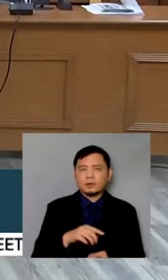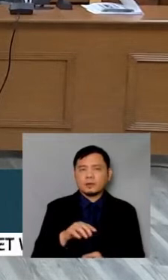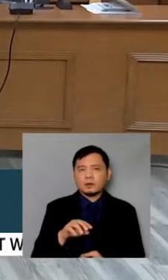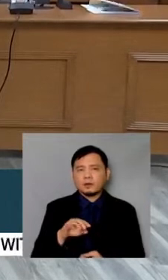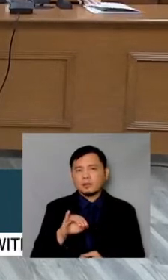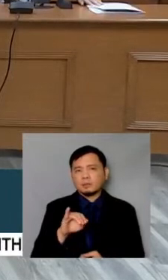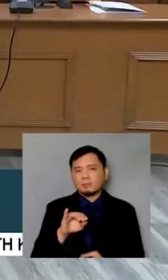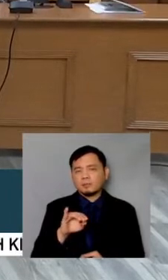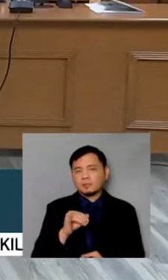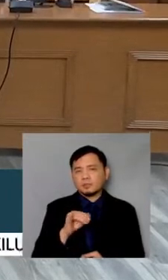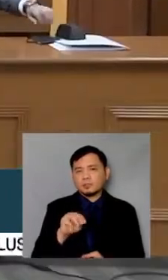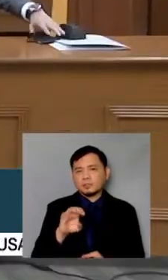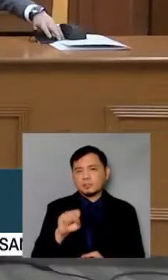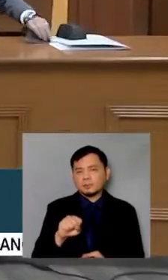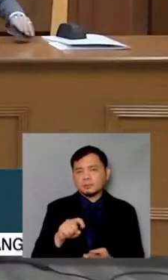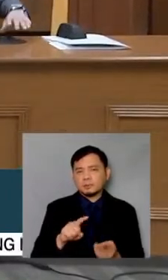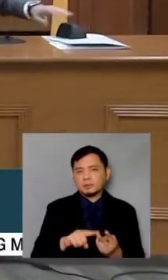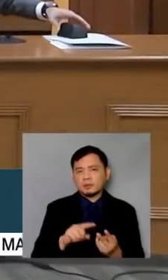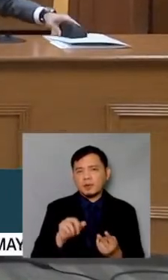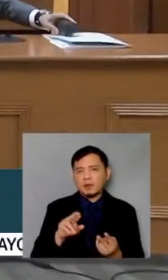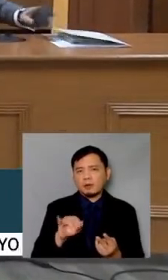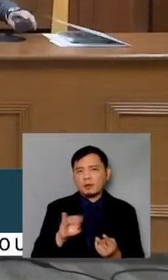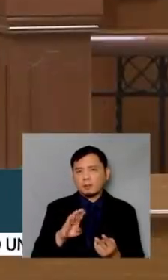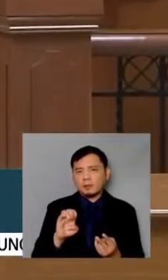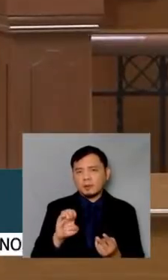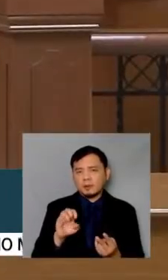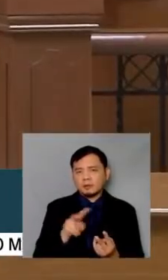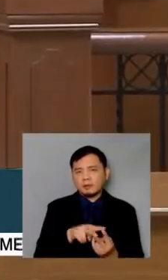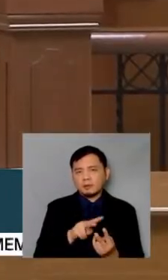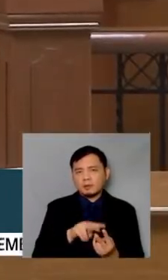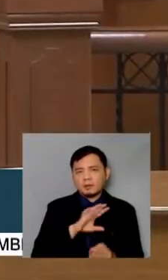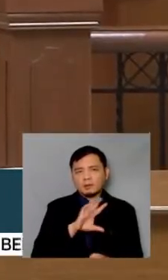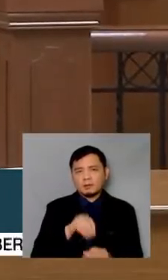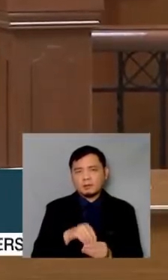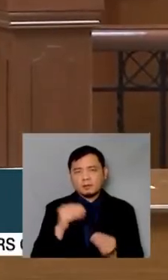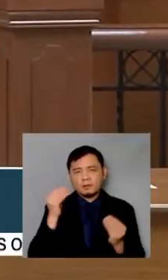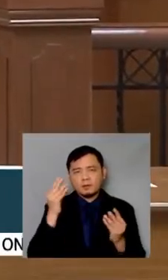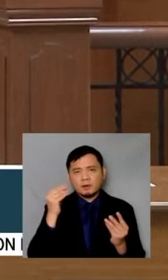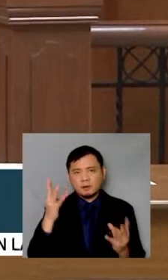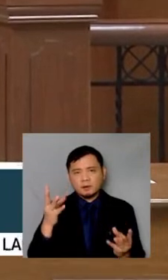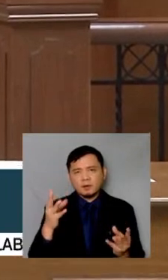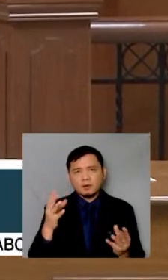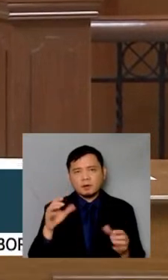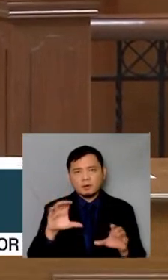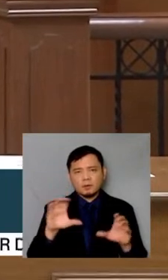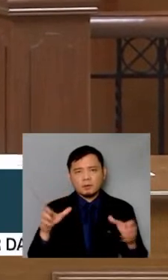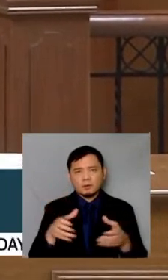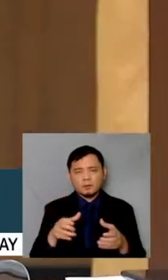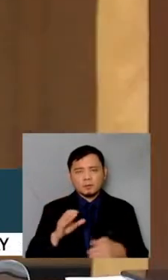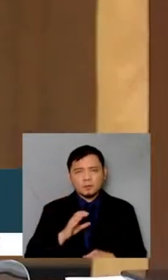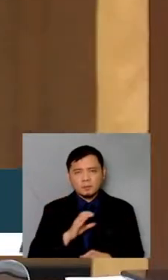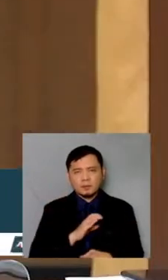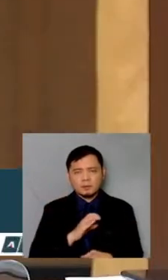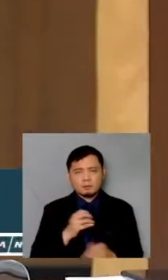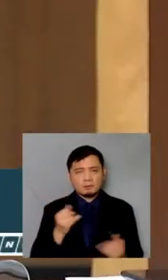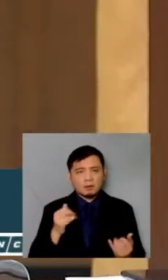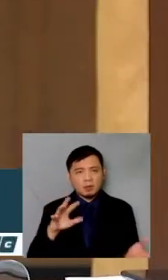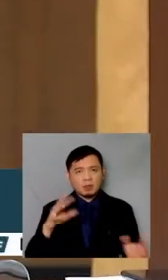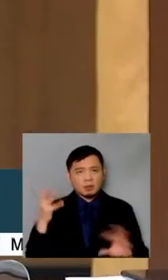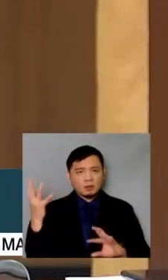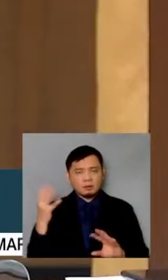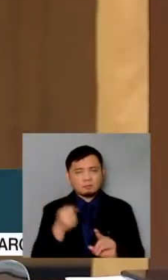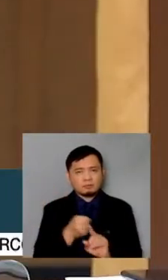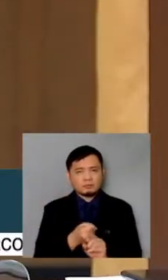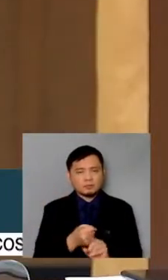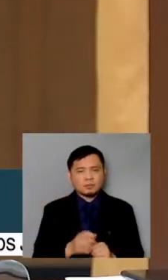COMELEC's Education and Information Department, following the debate fiasco. Garcia says COMELEC Chairman Saidamin